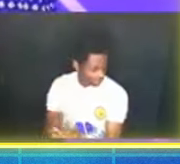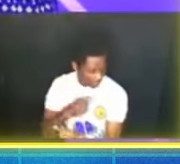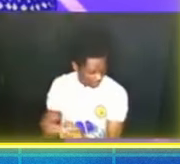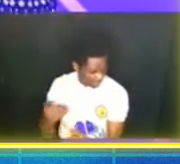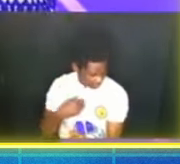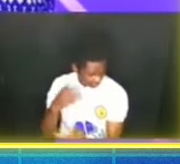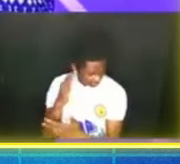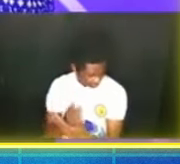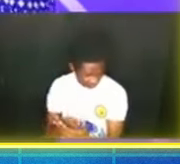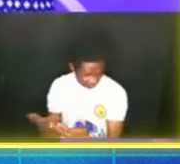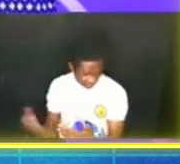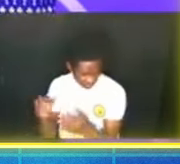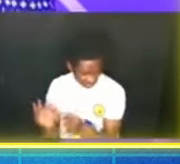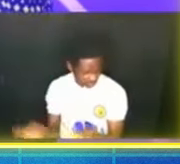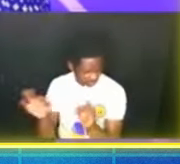Now,